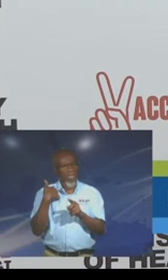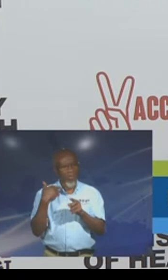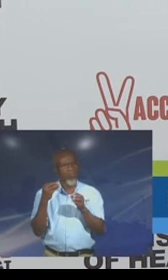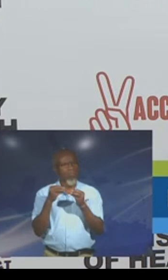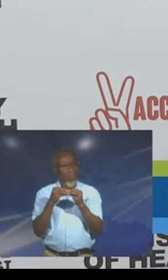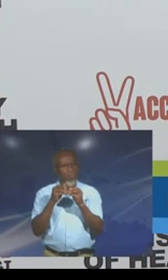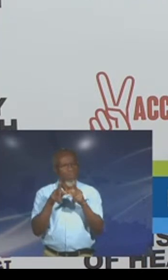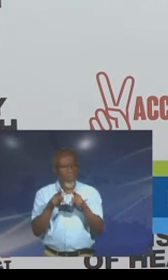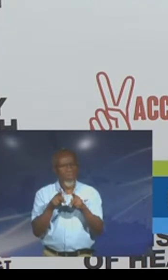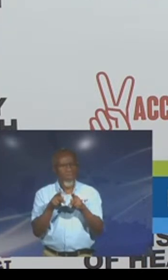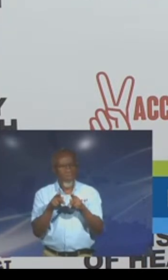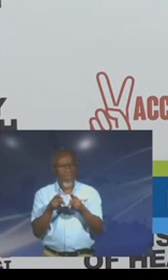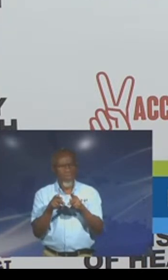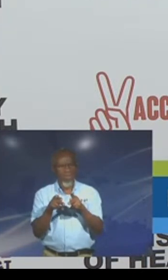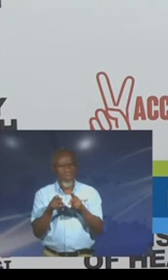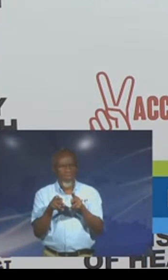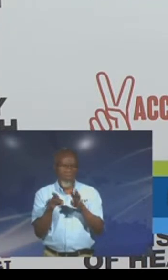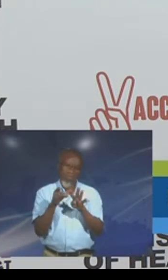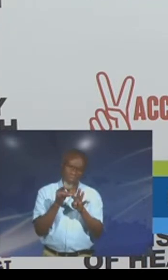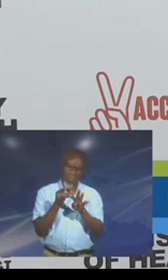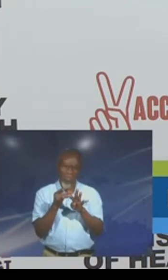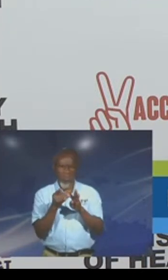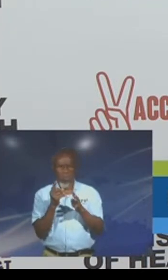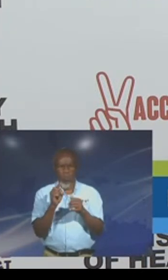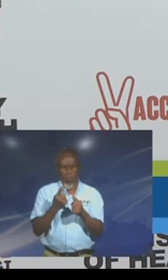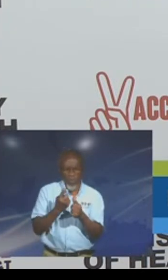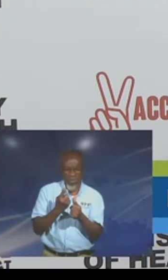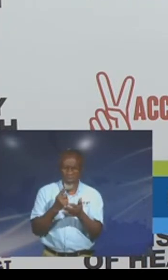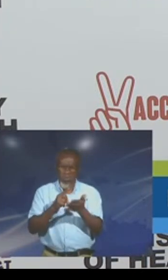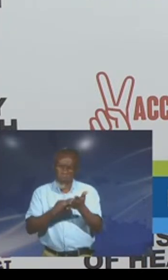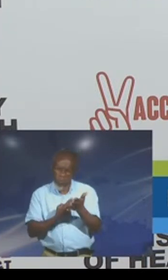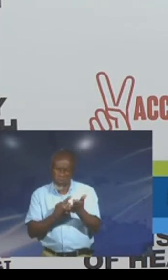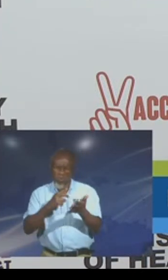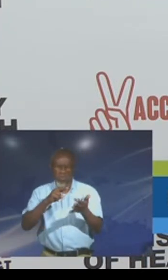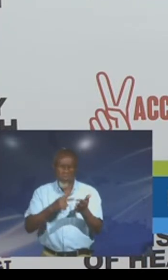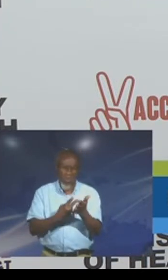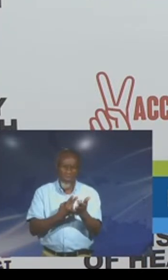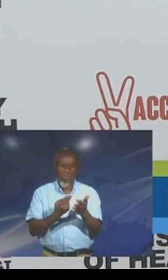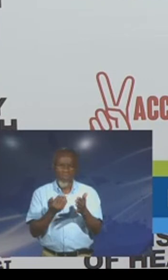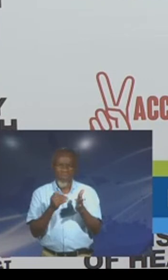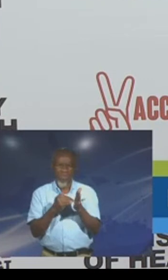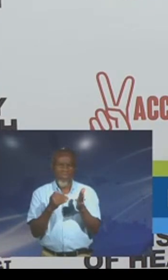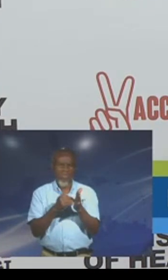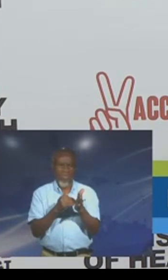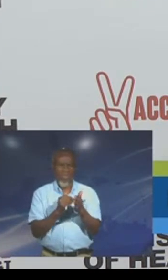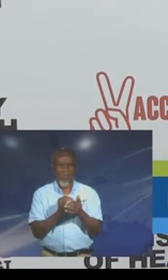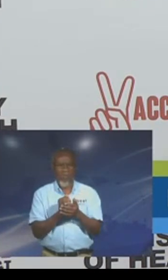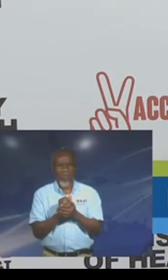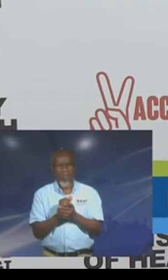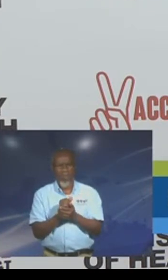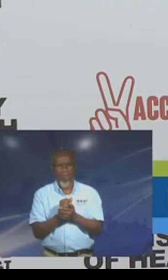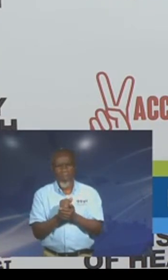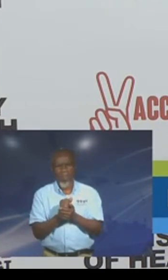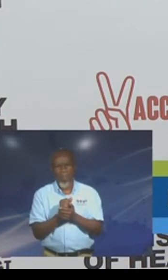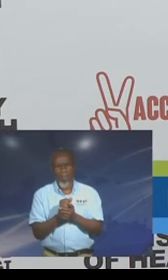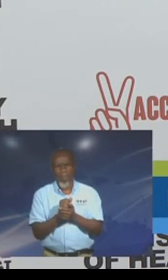one of the hallmarks of the virus itself. We have no more follow-up questions. You want to? We expect that there will be a higher number of reinfections.